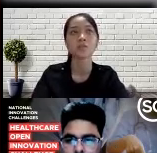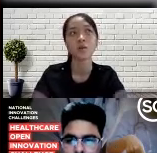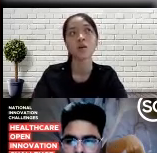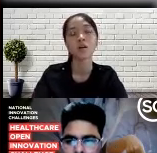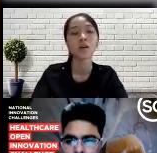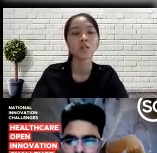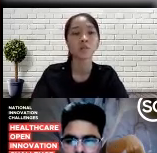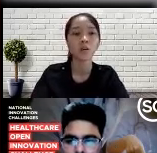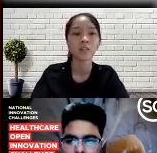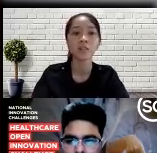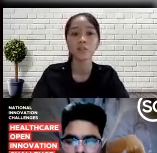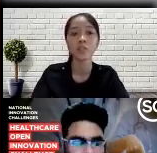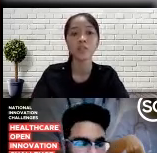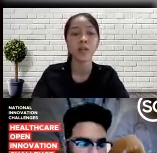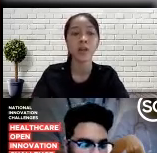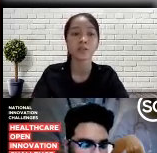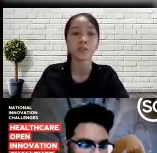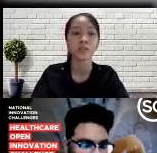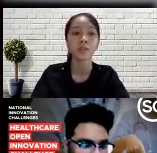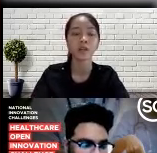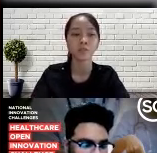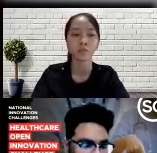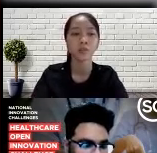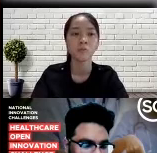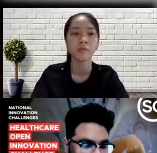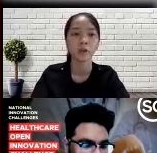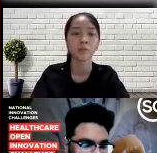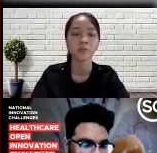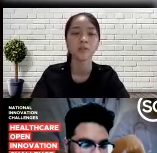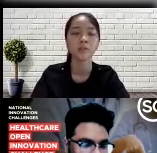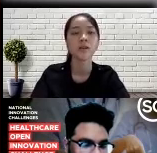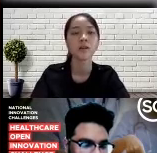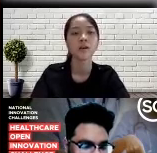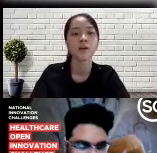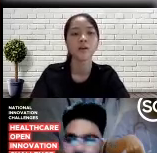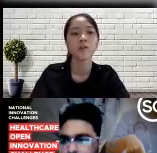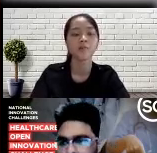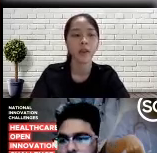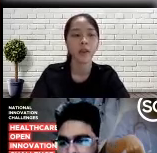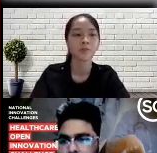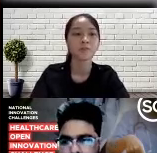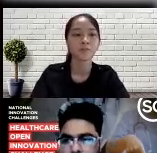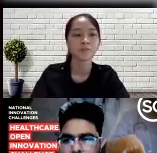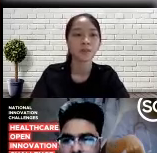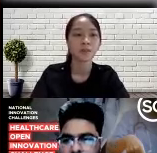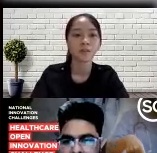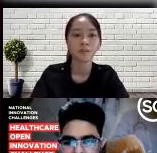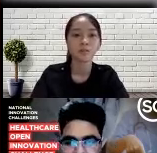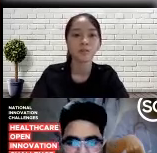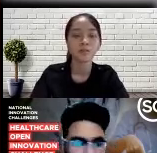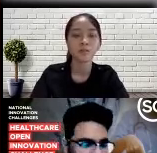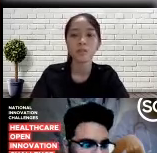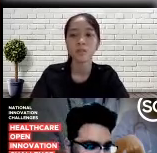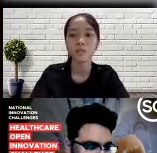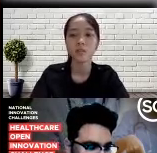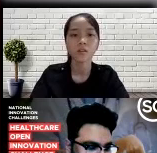to smaller institutions, smaller care facilities, and also the home environment. Yeah. Great.